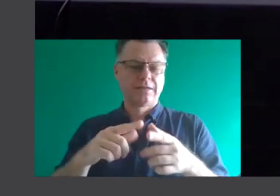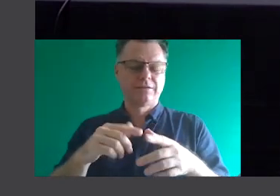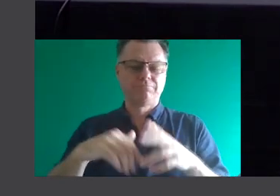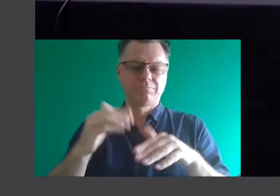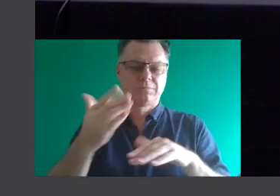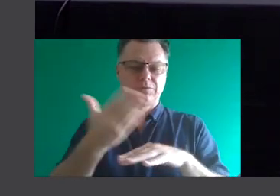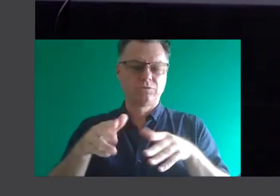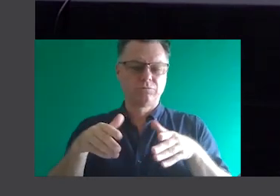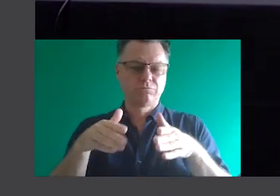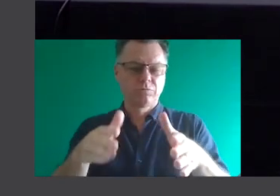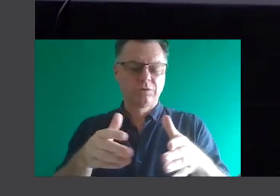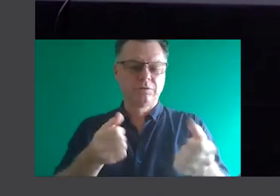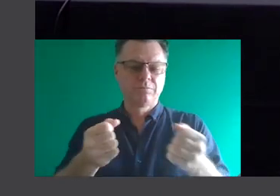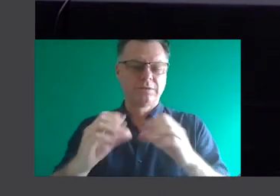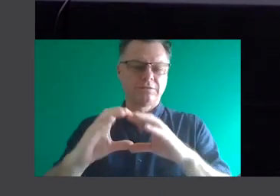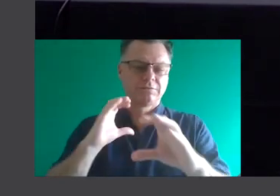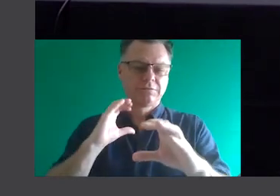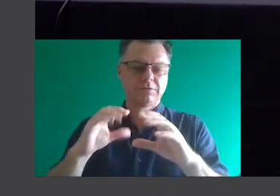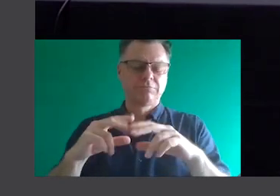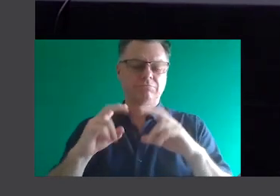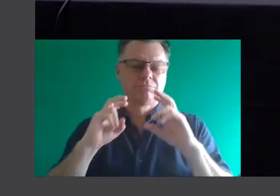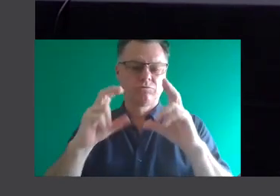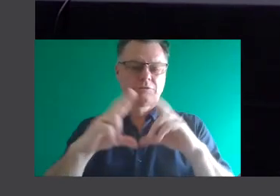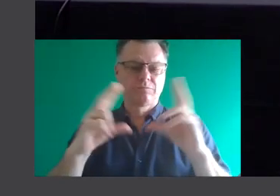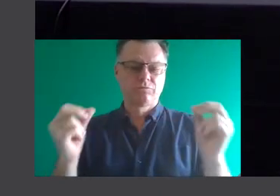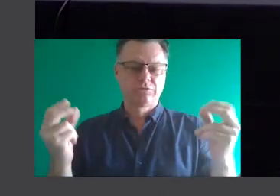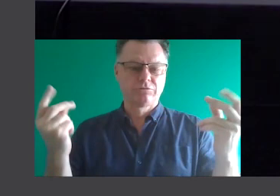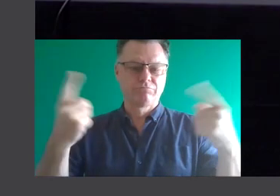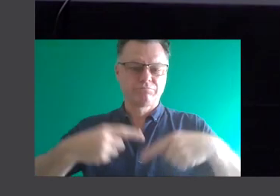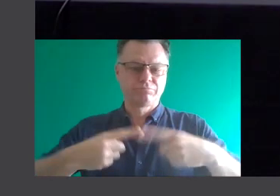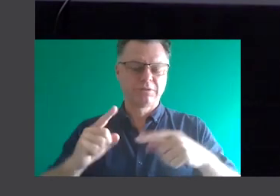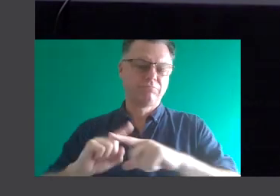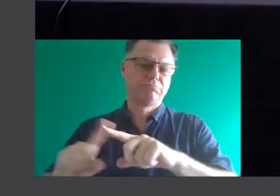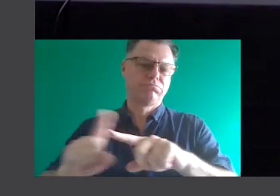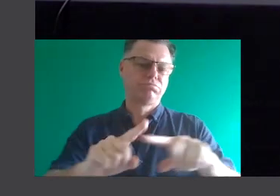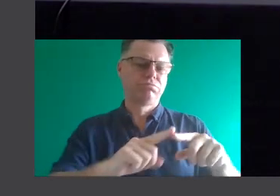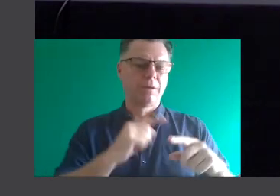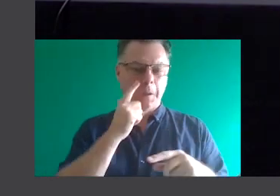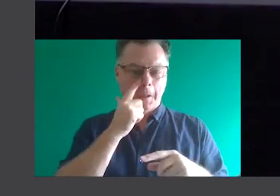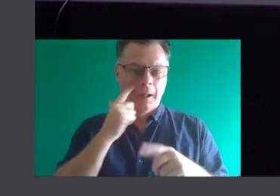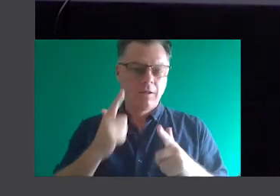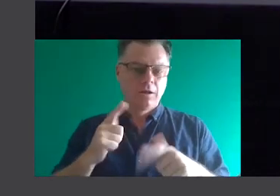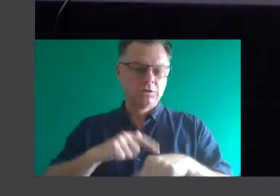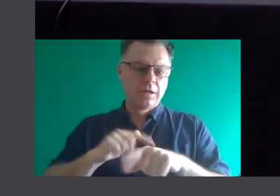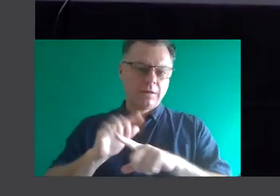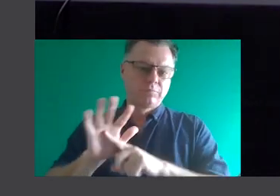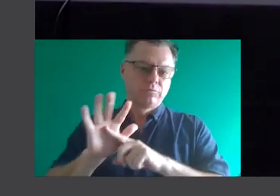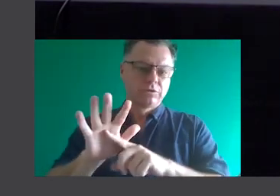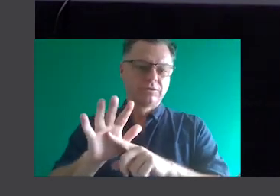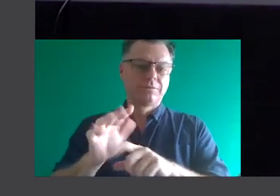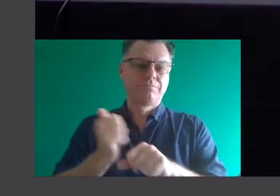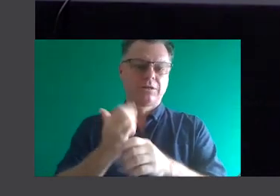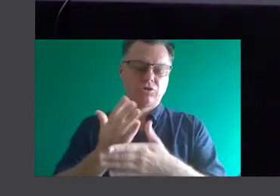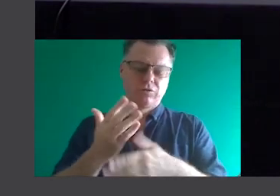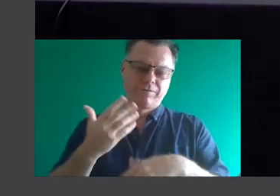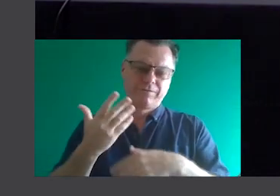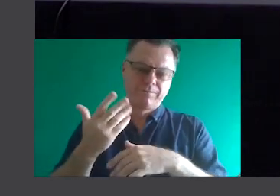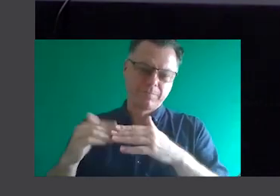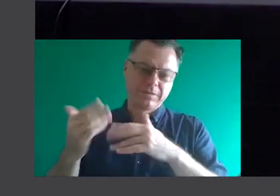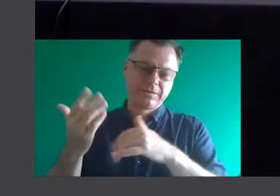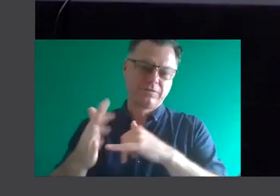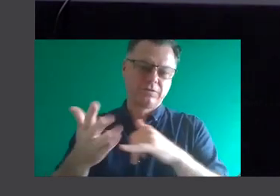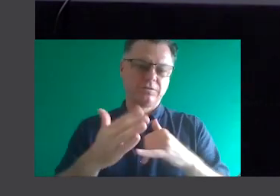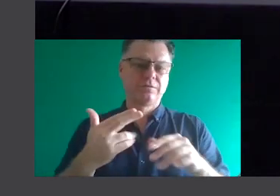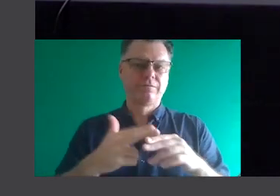transport services and infrastructure. These major projects face significant pressure to complete construction and